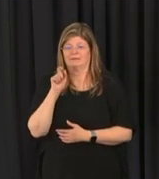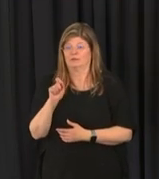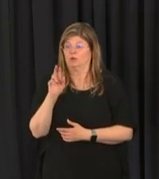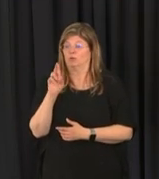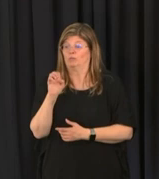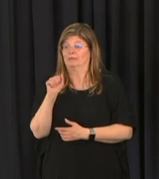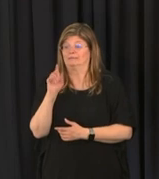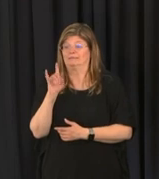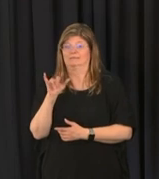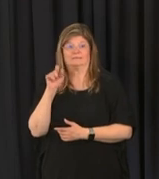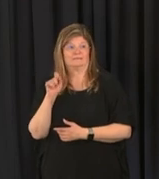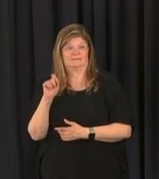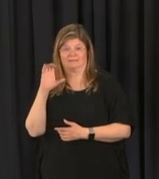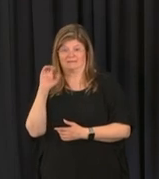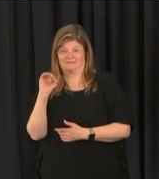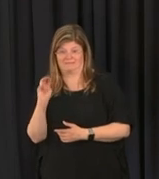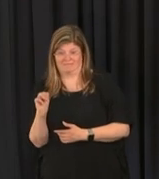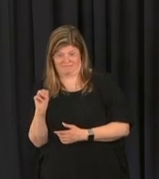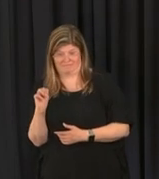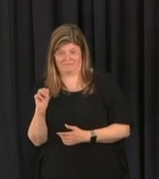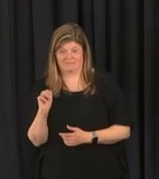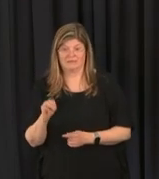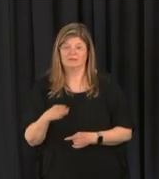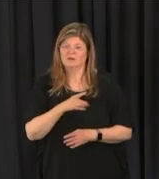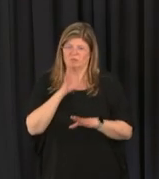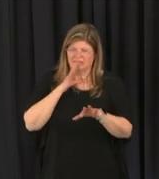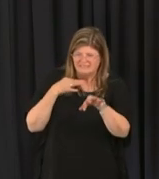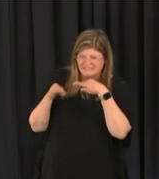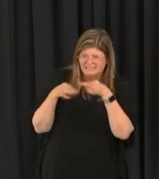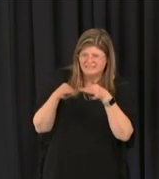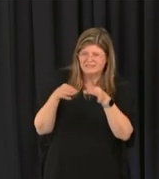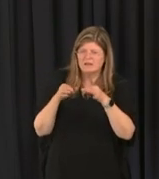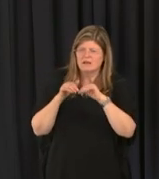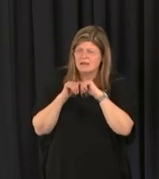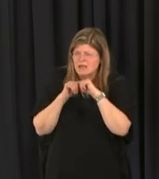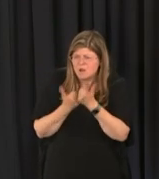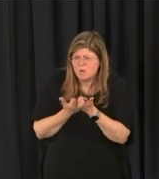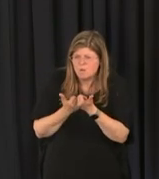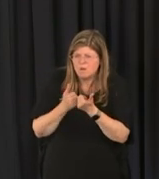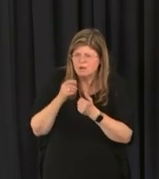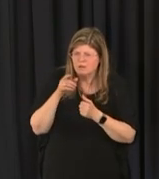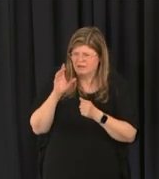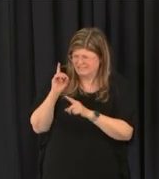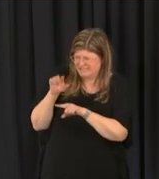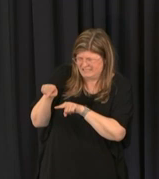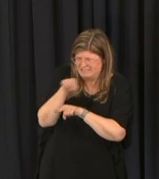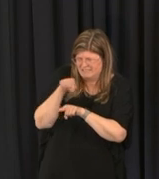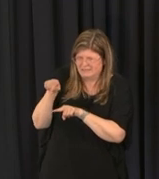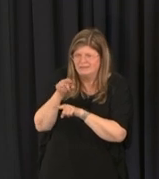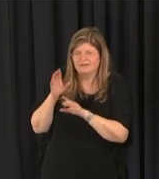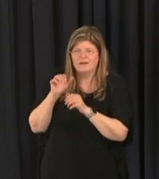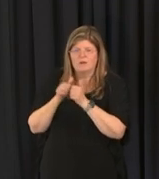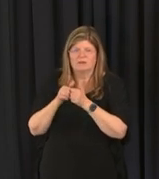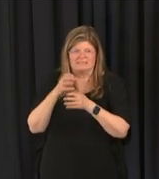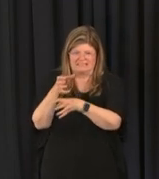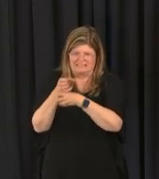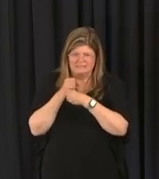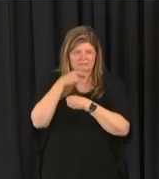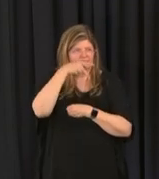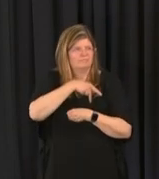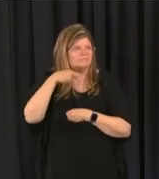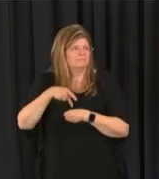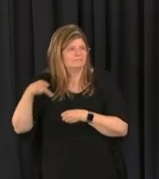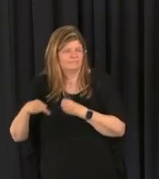pppready.com, where we explain to DC businesses how to navigate the Paycheck Protection Program. In